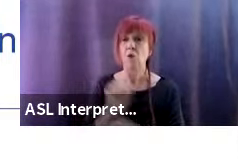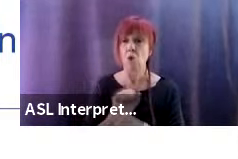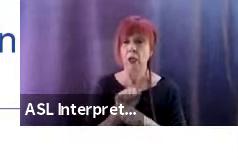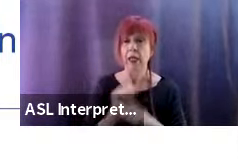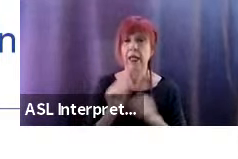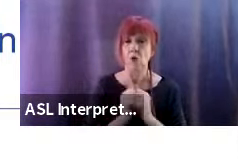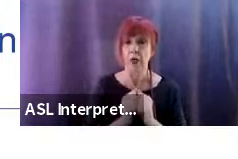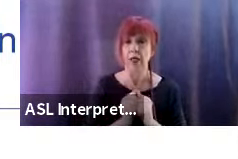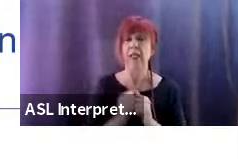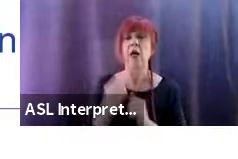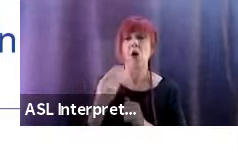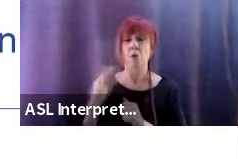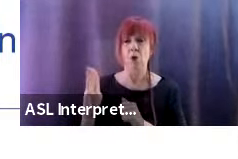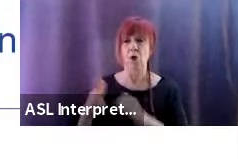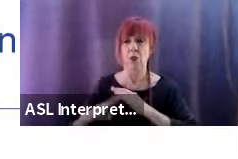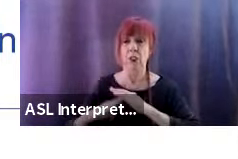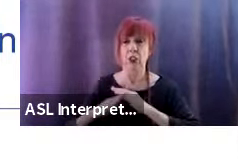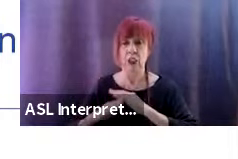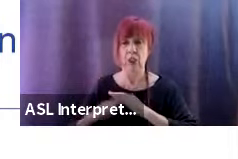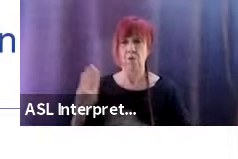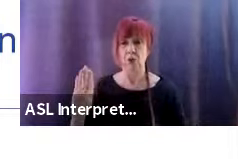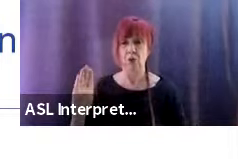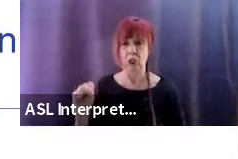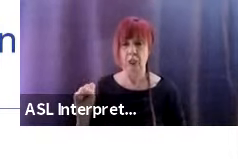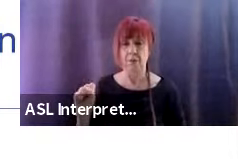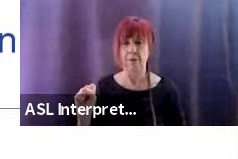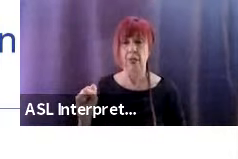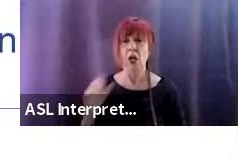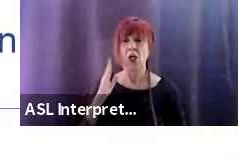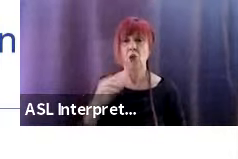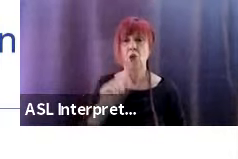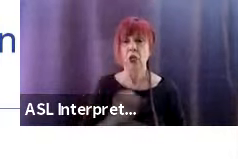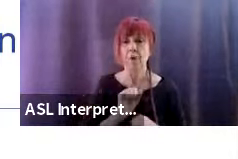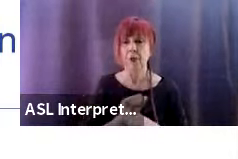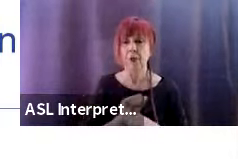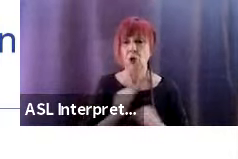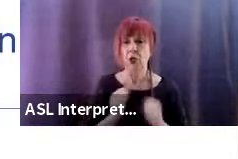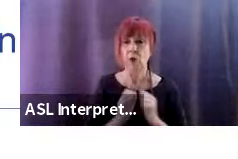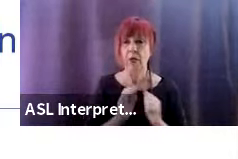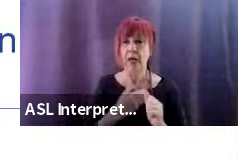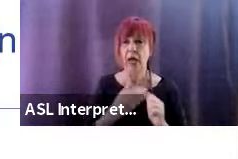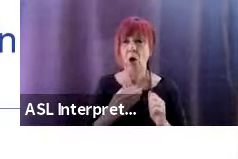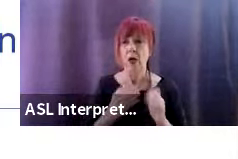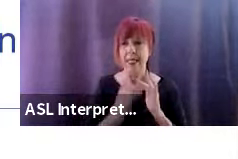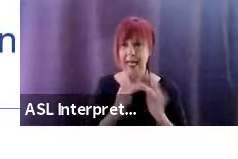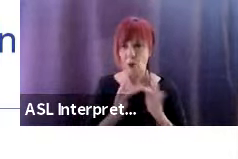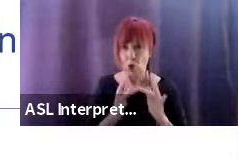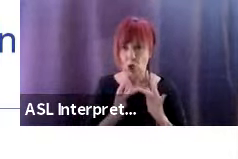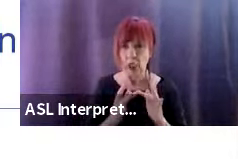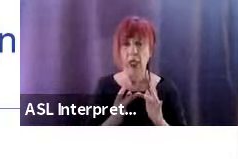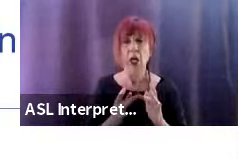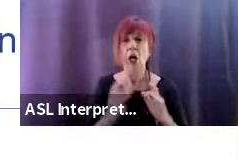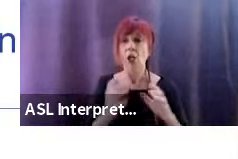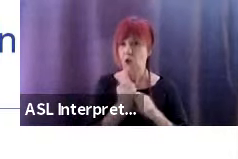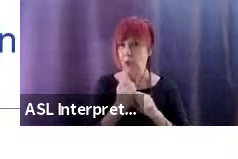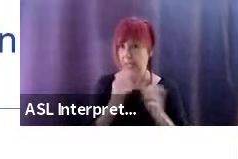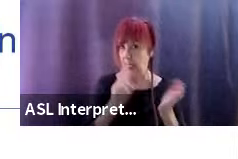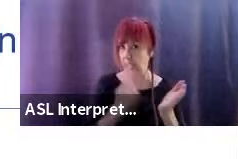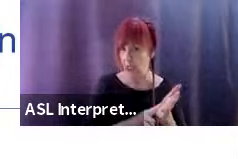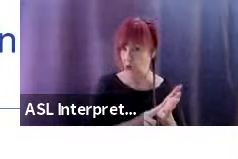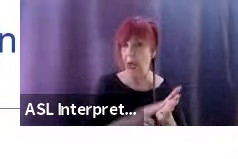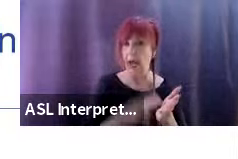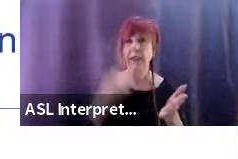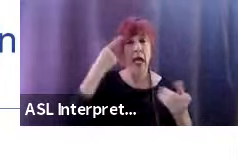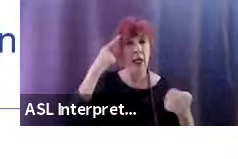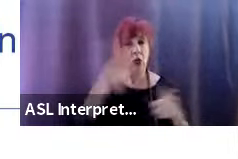at Blue Shield. So we're going to be working with our existing provider network to get in a contract in order to agree